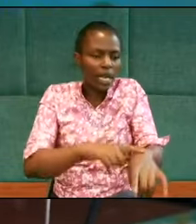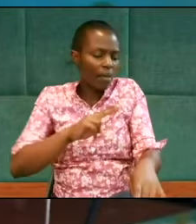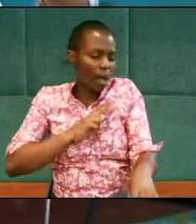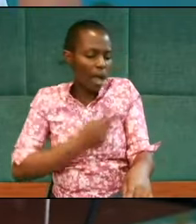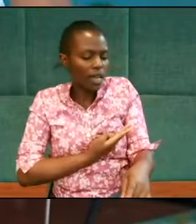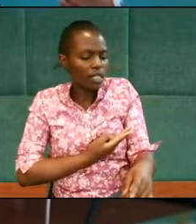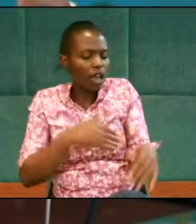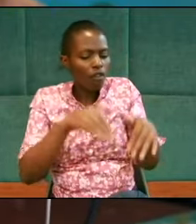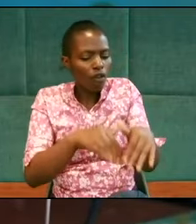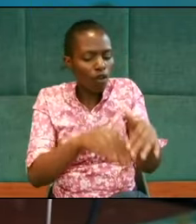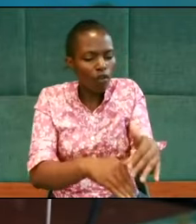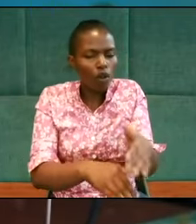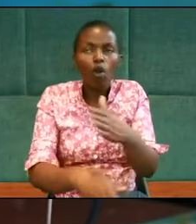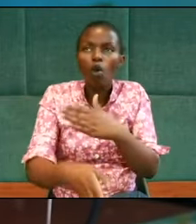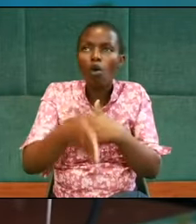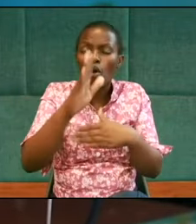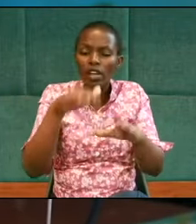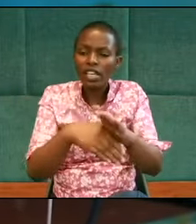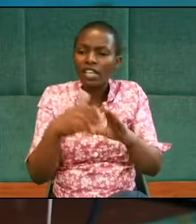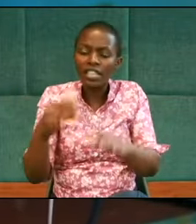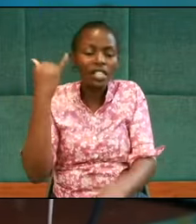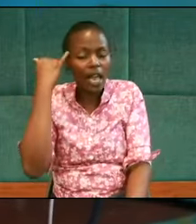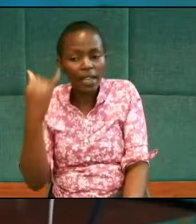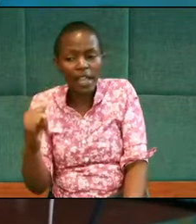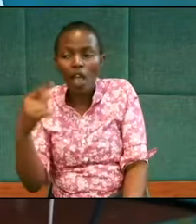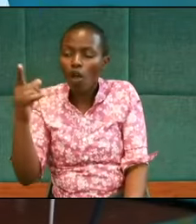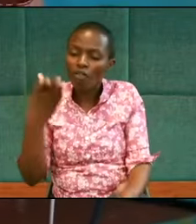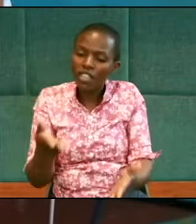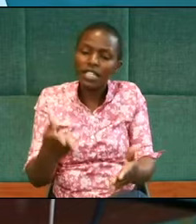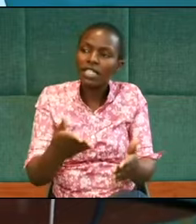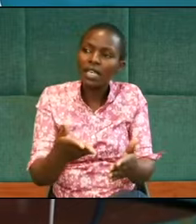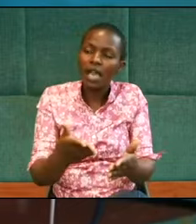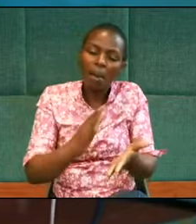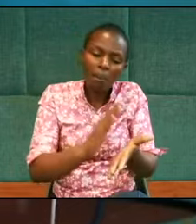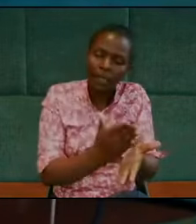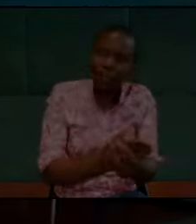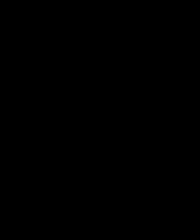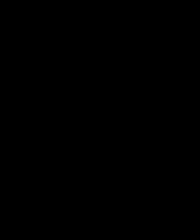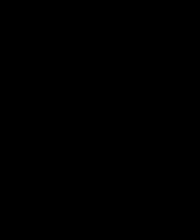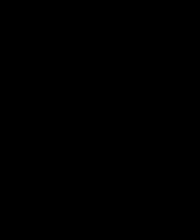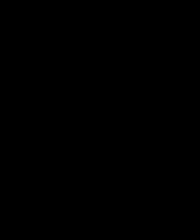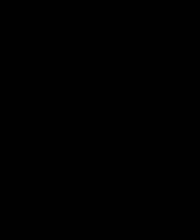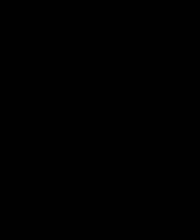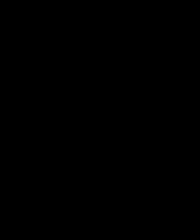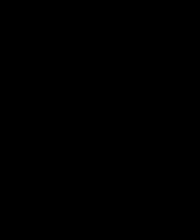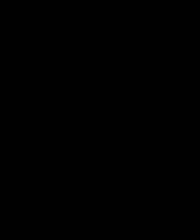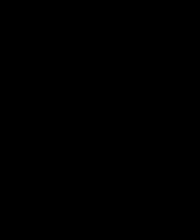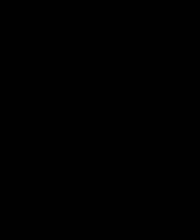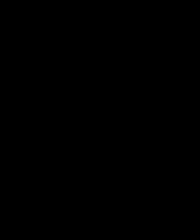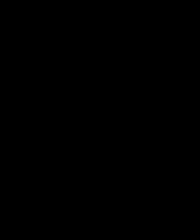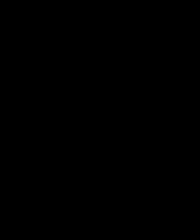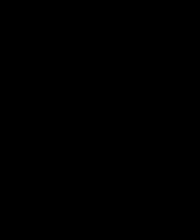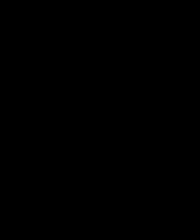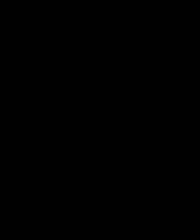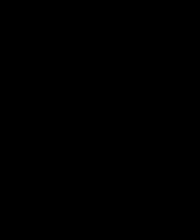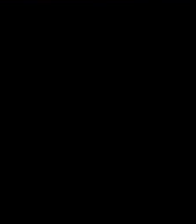follow God's impeccable ideal on the subject matter. Objective number two is to unequivocally